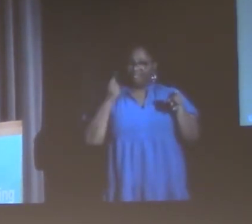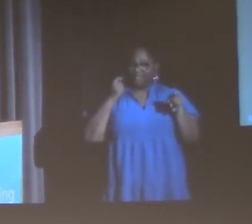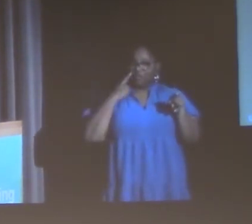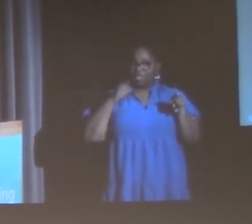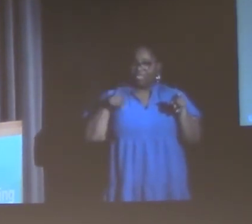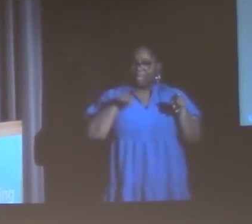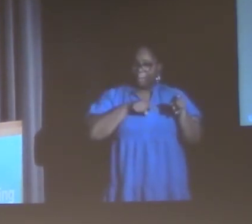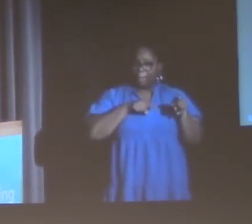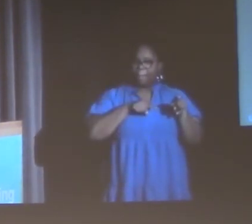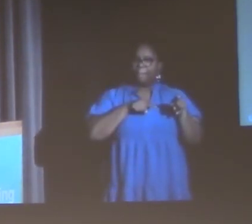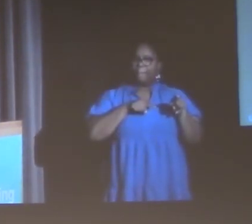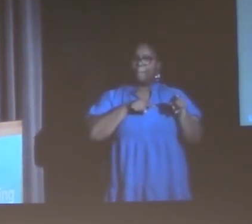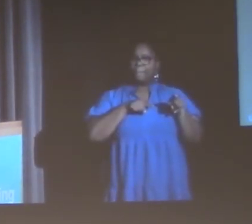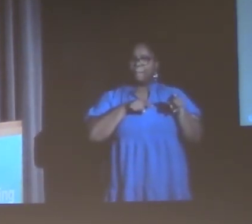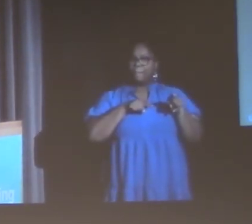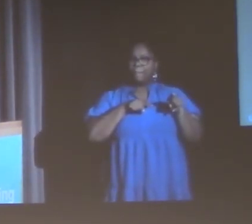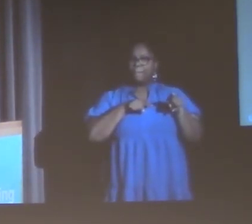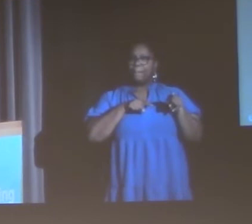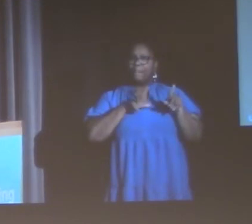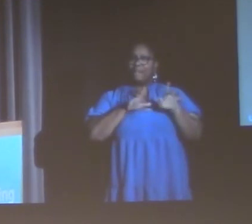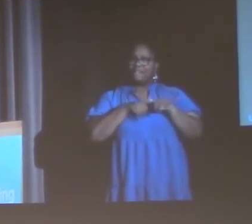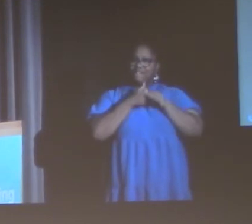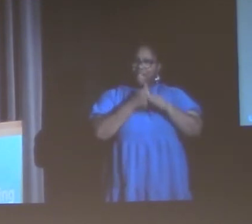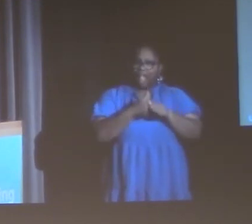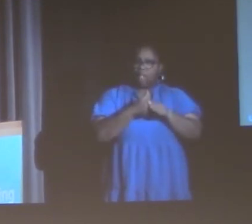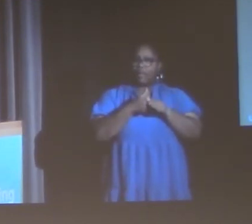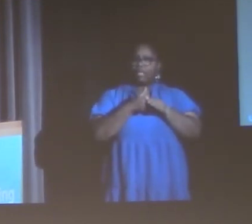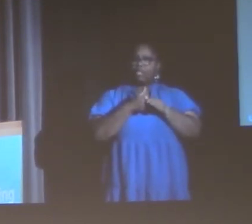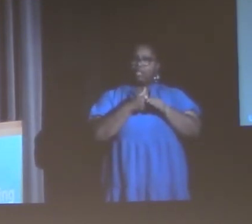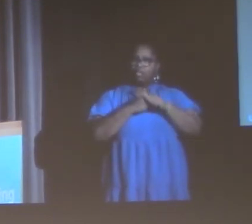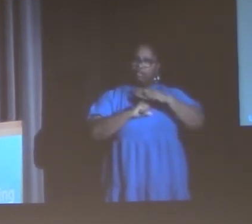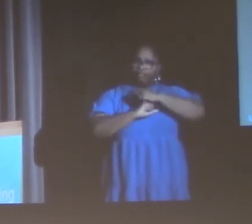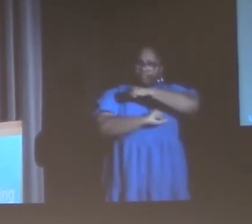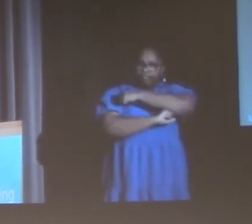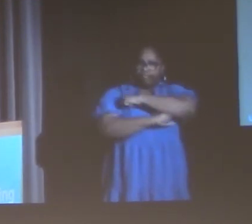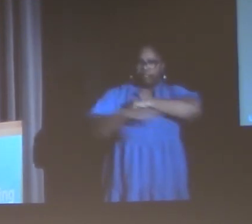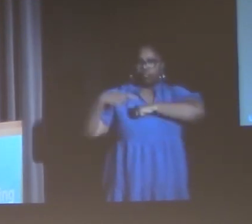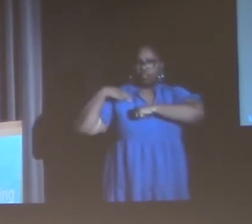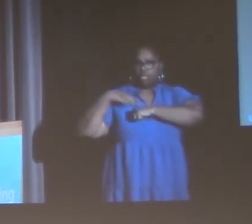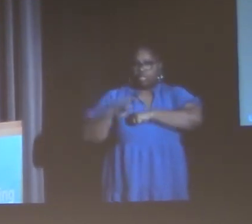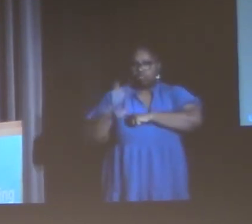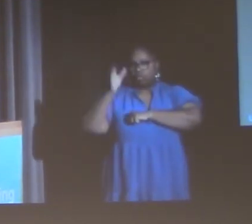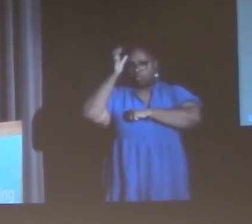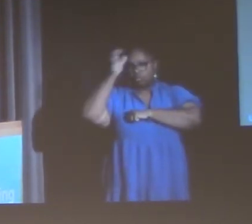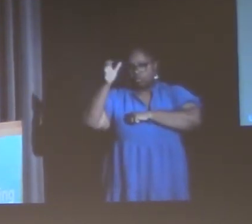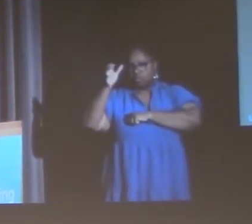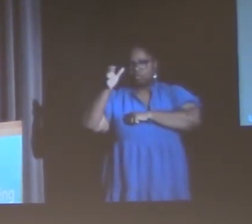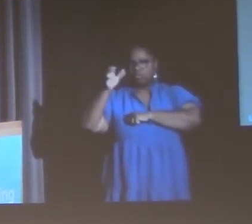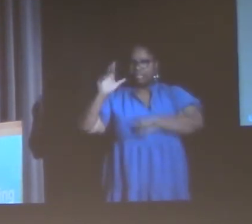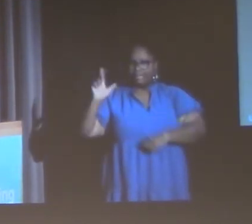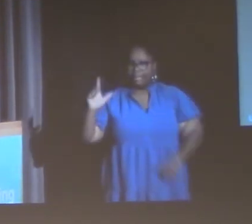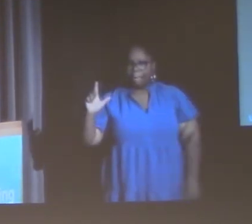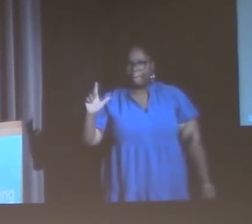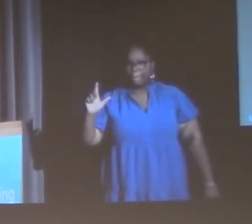are following a fundamentalist way of practicing Islam, which is not